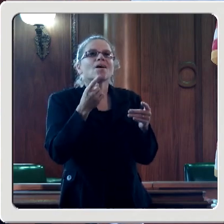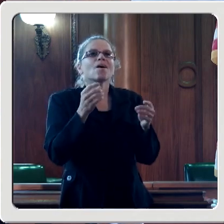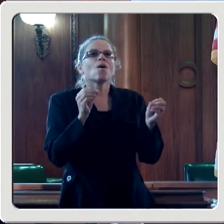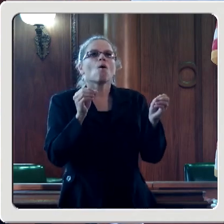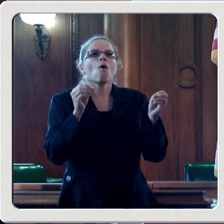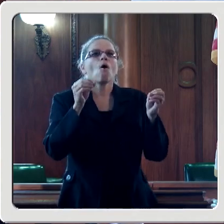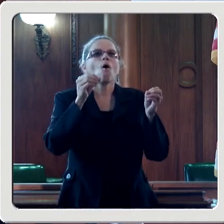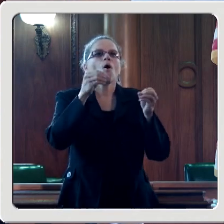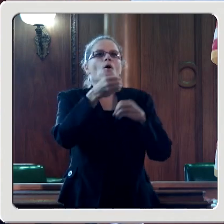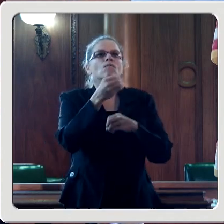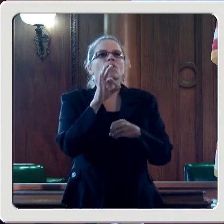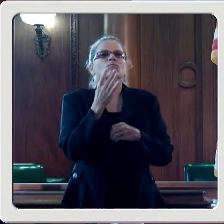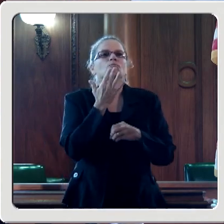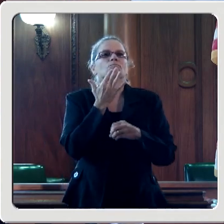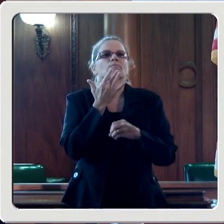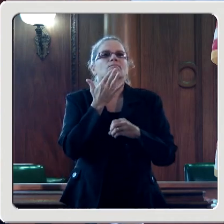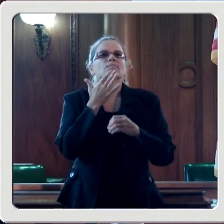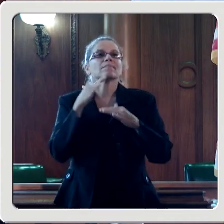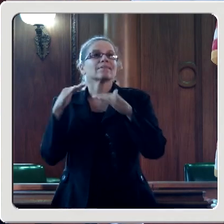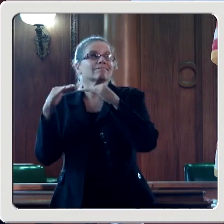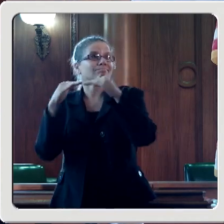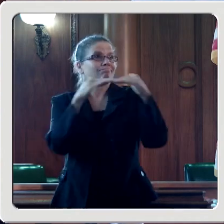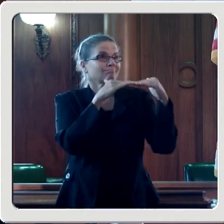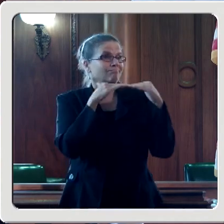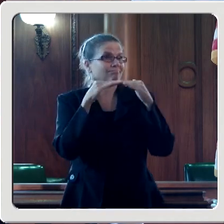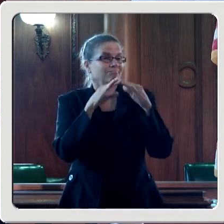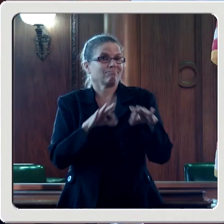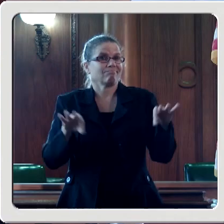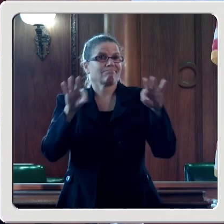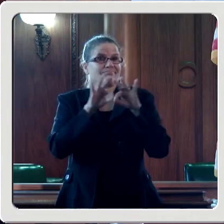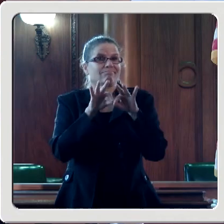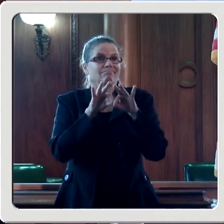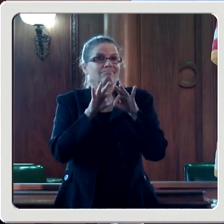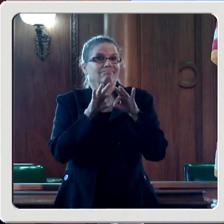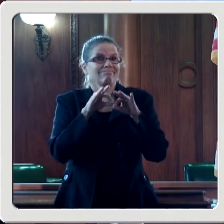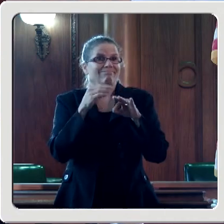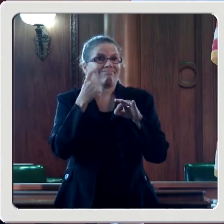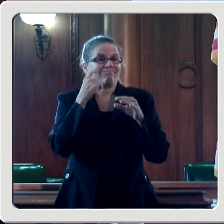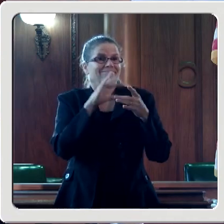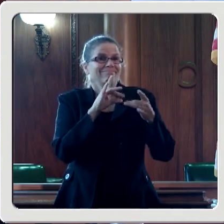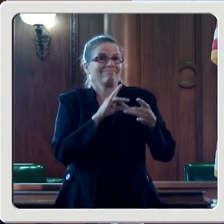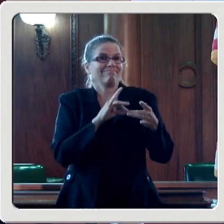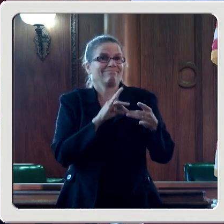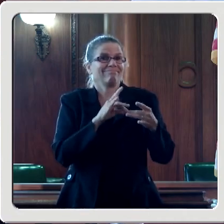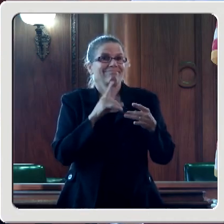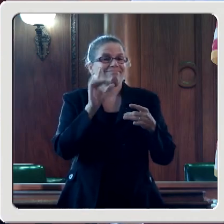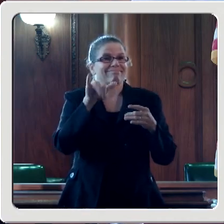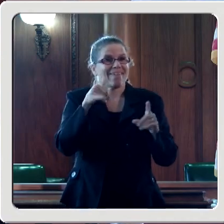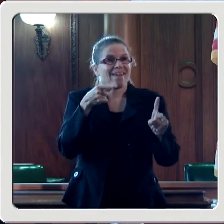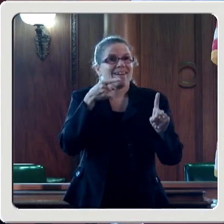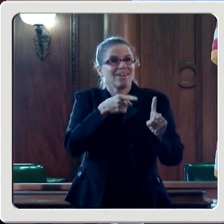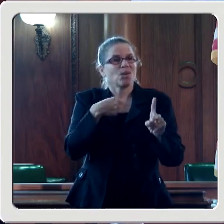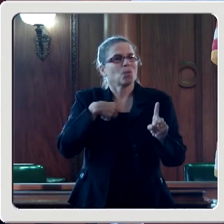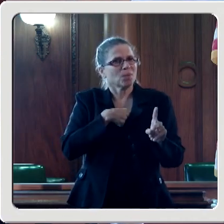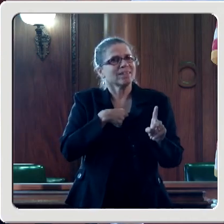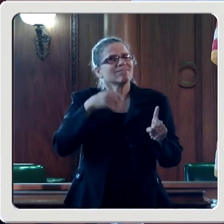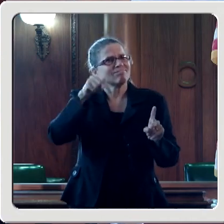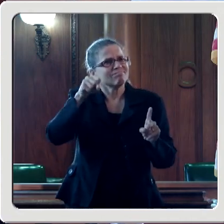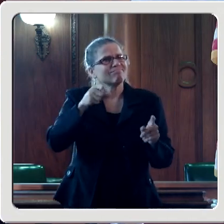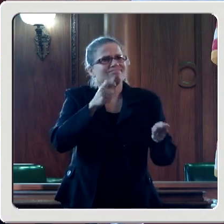with Commissioner Clapprood and our Community Police Hearing Board. We're going to be going out there and having these